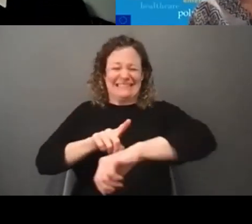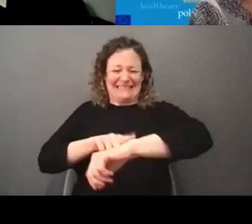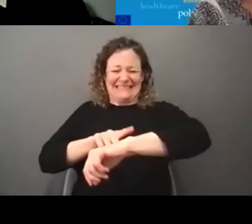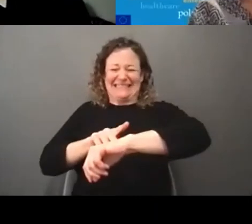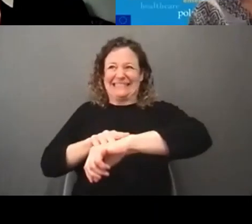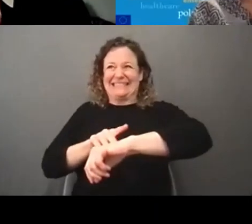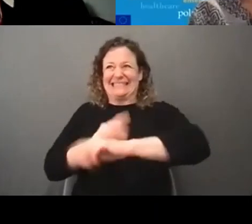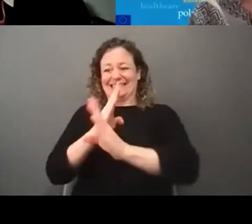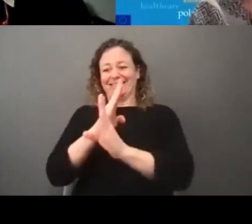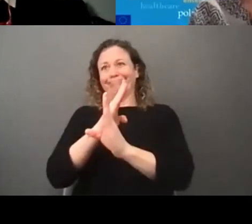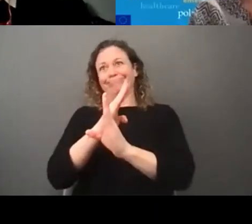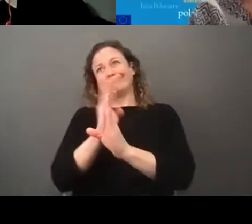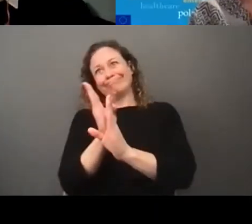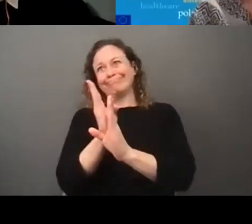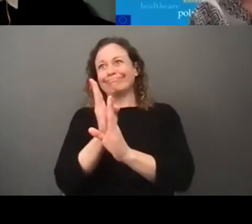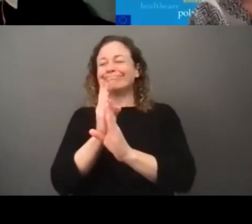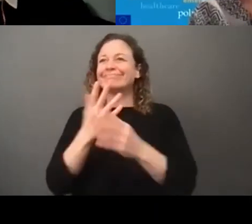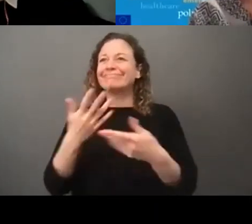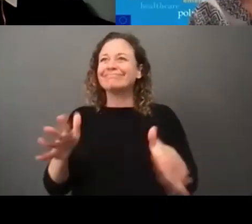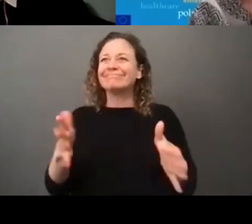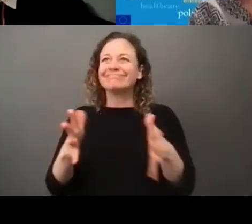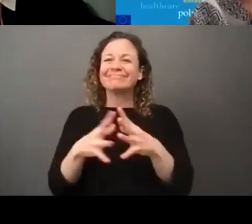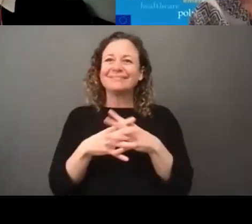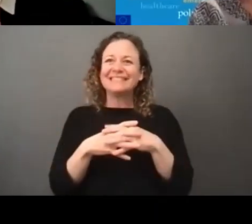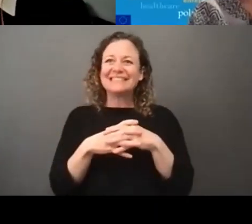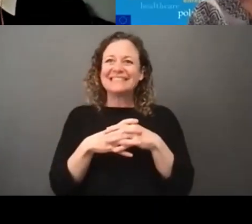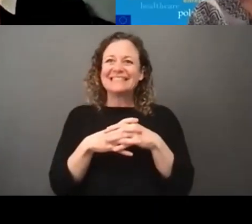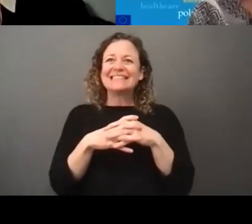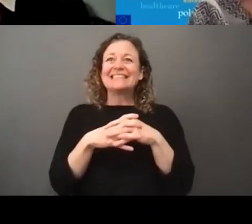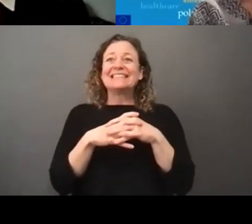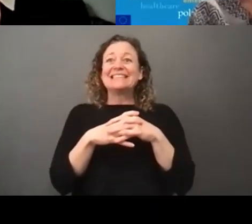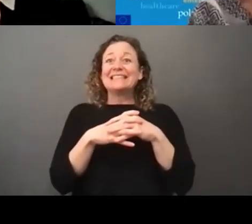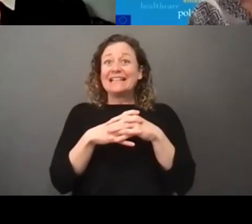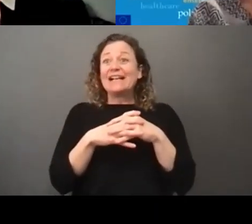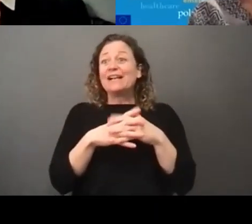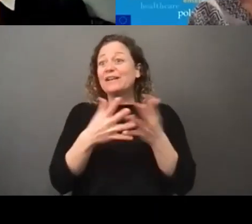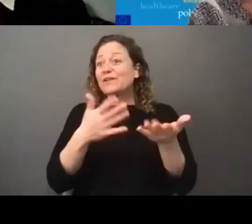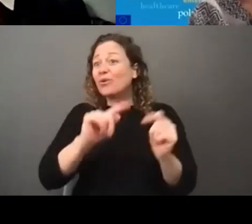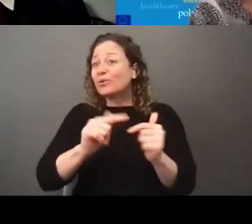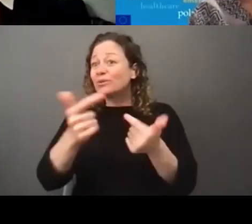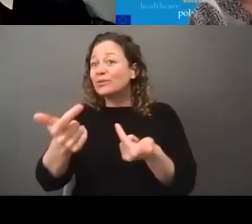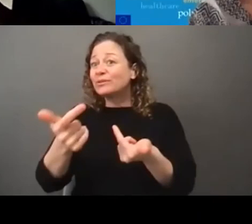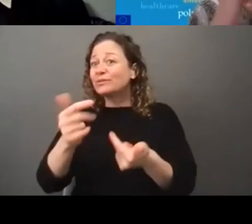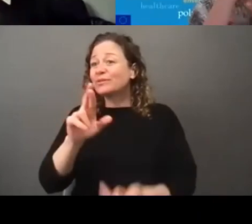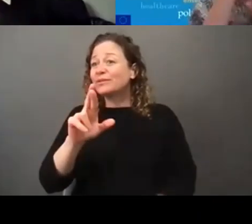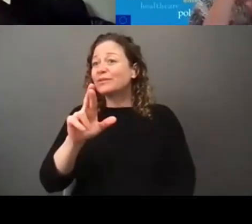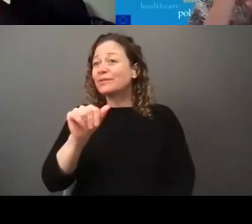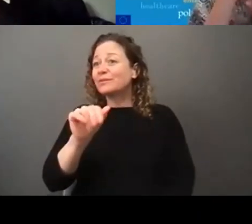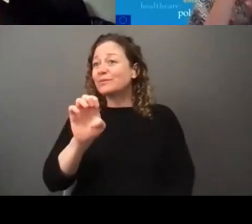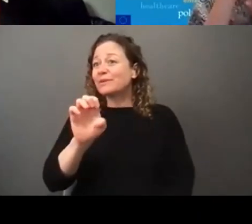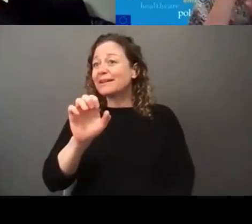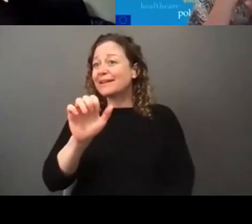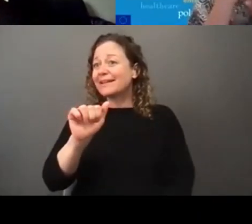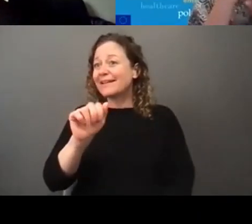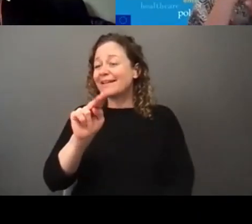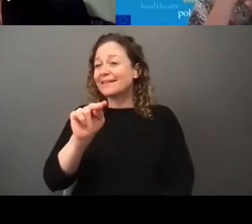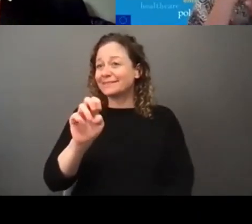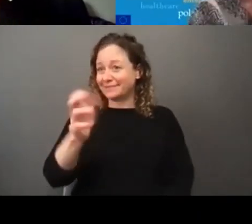end time of our webinar. So, Ran, I will let you take over from now for the last few